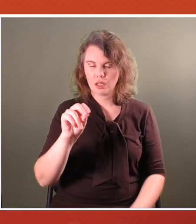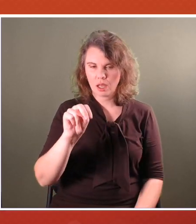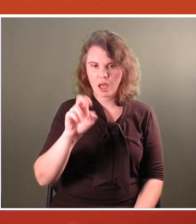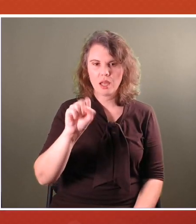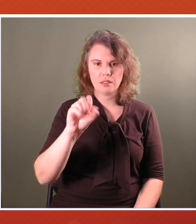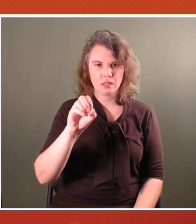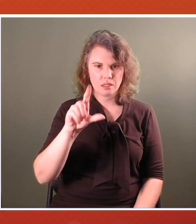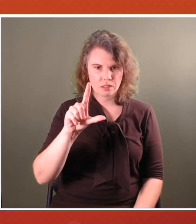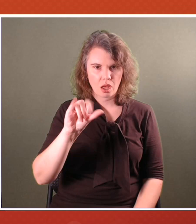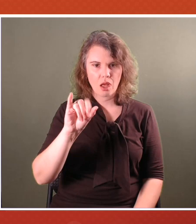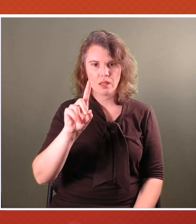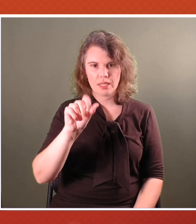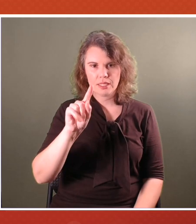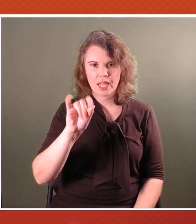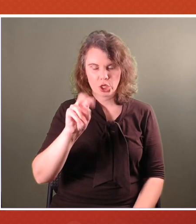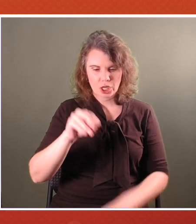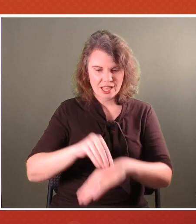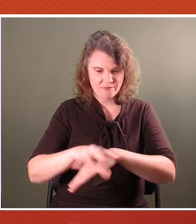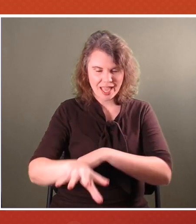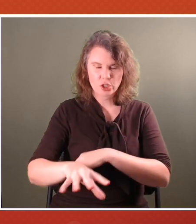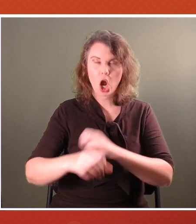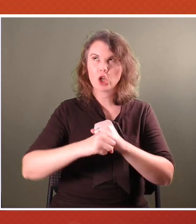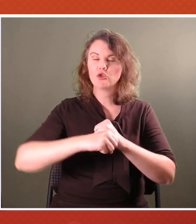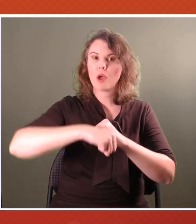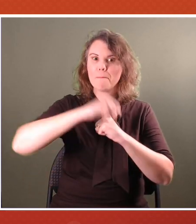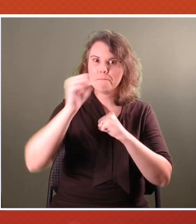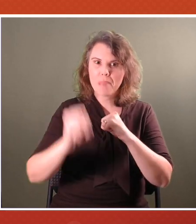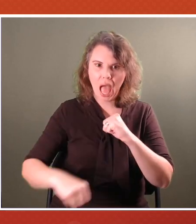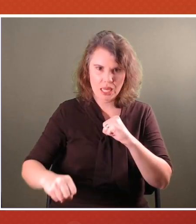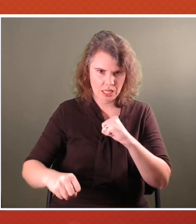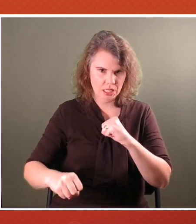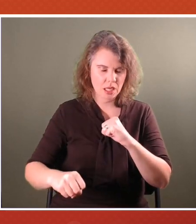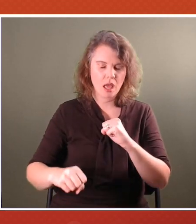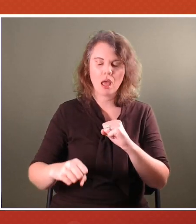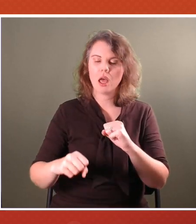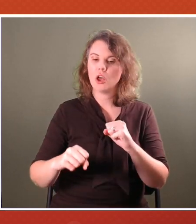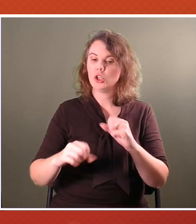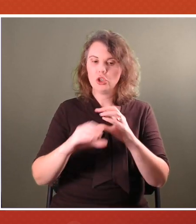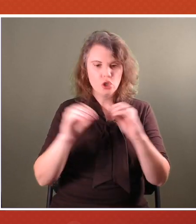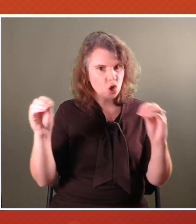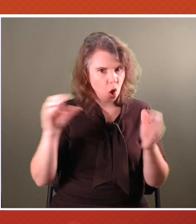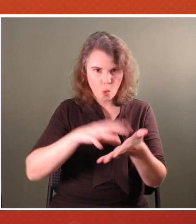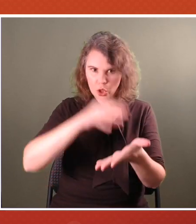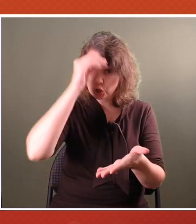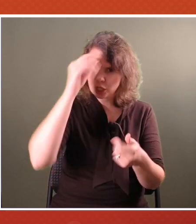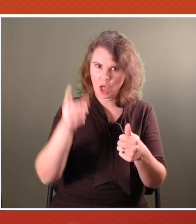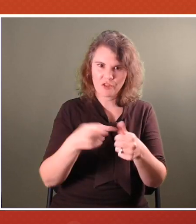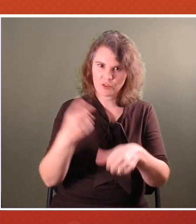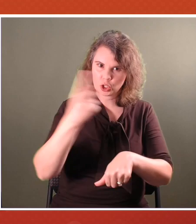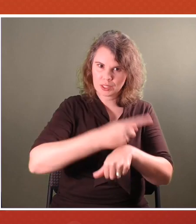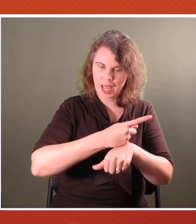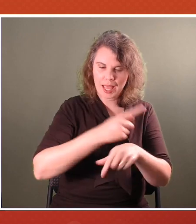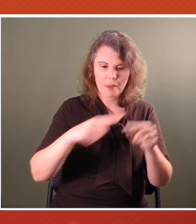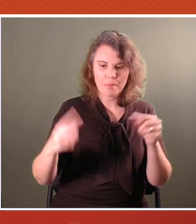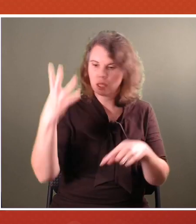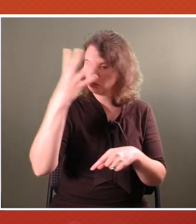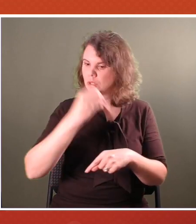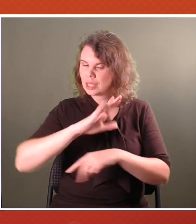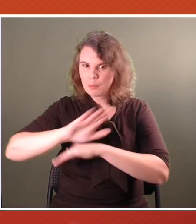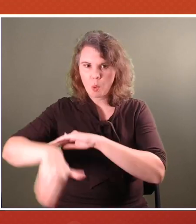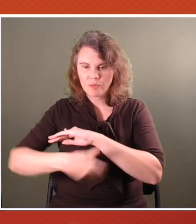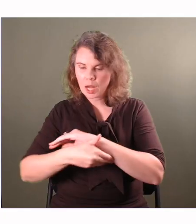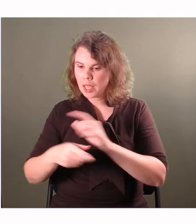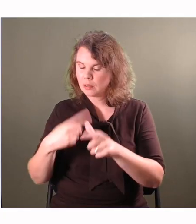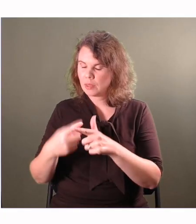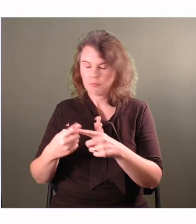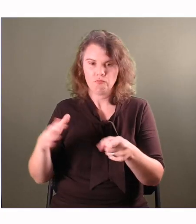dramatic. There's no learning on the first day, but full learning on day 2. The only other example of